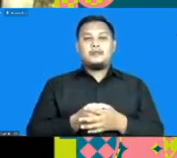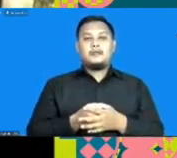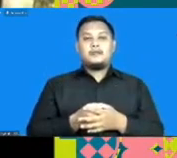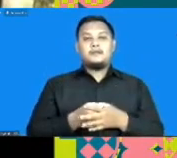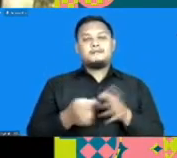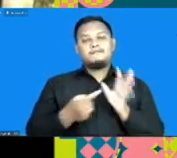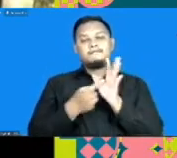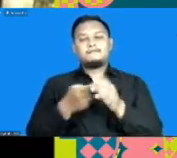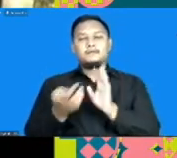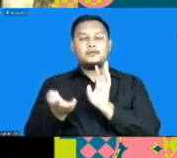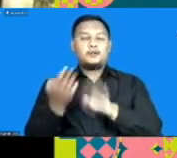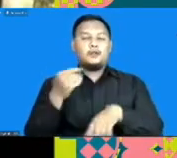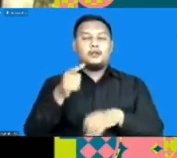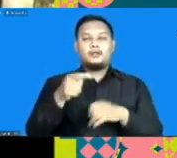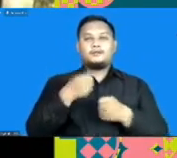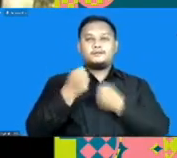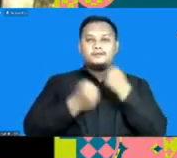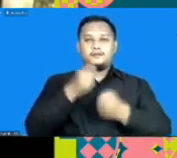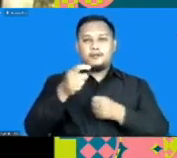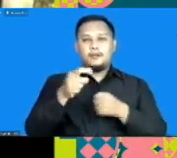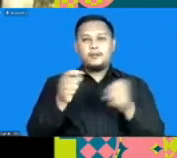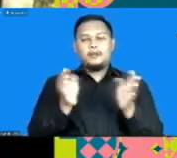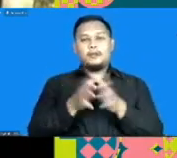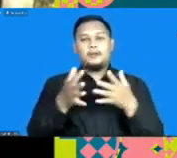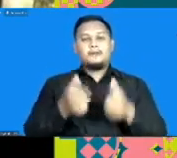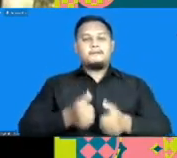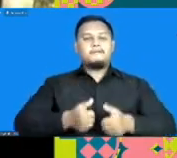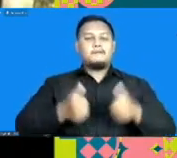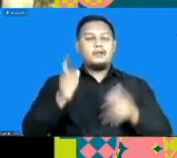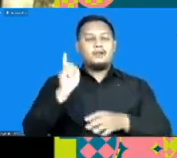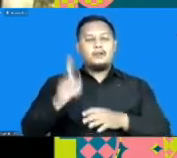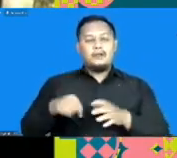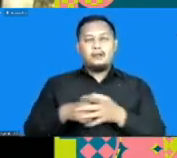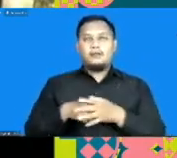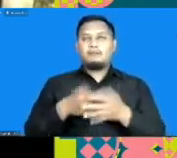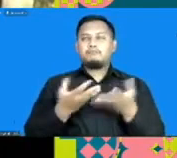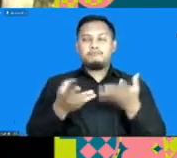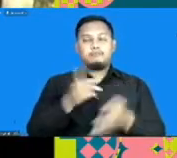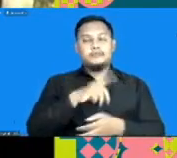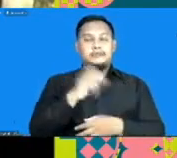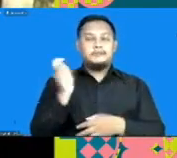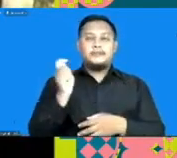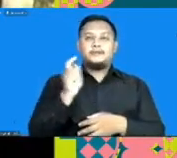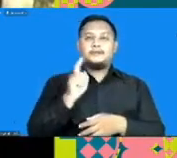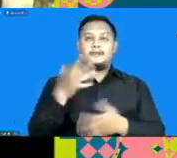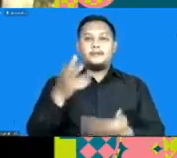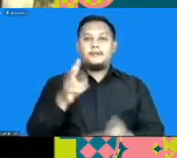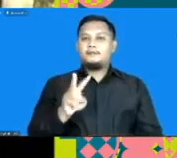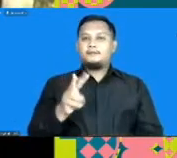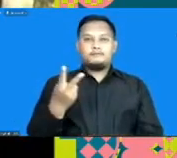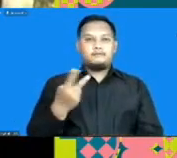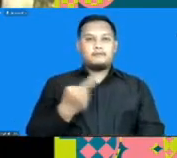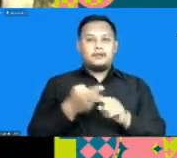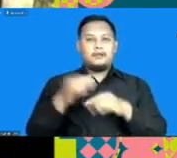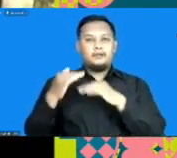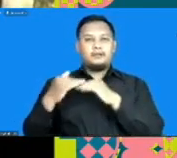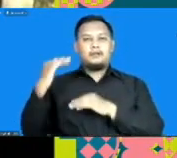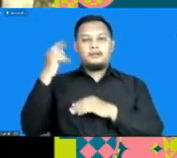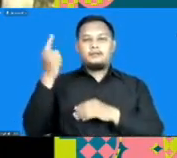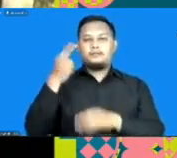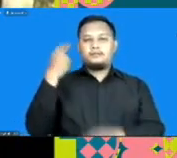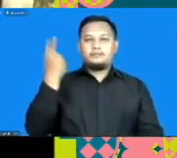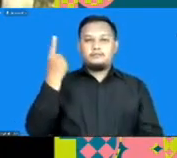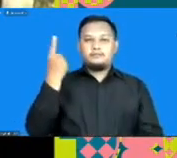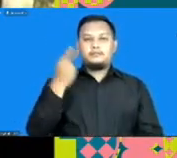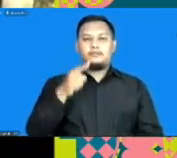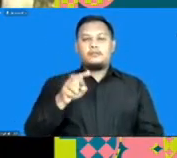way or a faster, even faster way, because the changes that has happened on a national level is a huge and specifically targeting